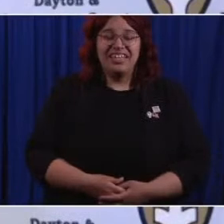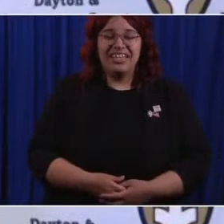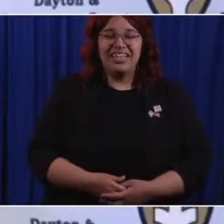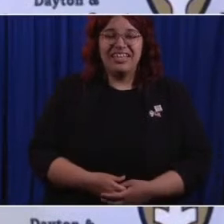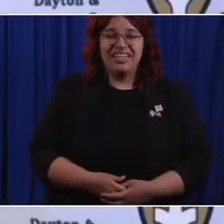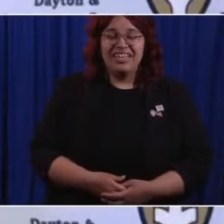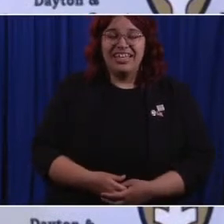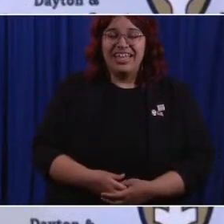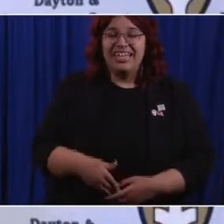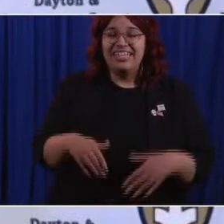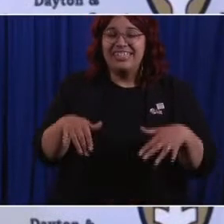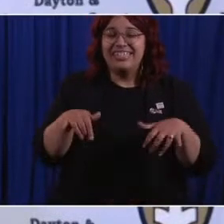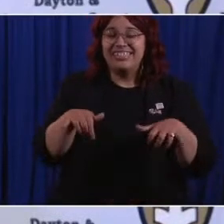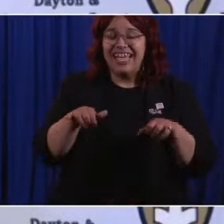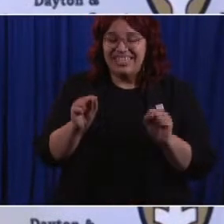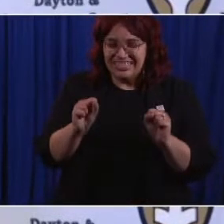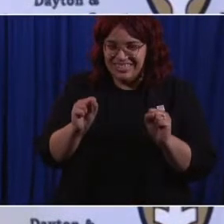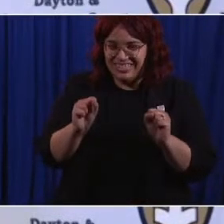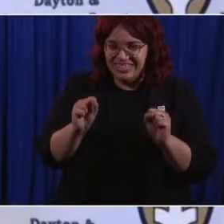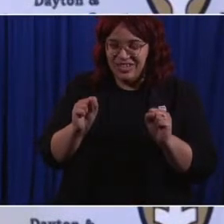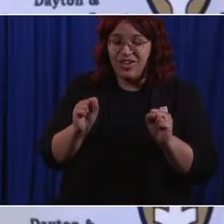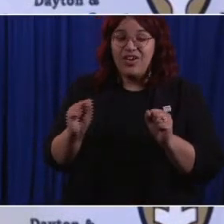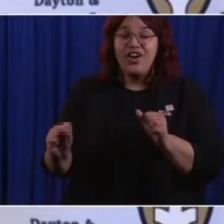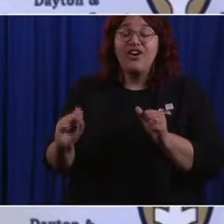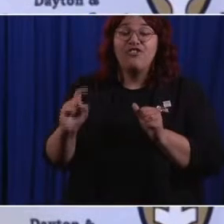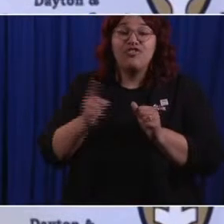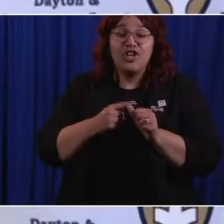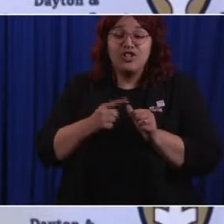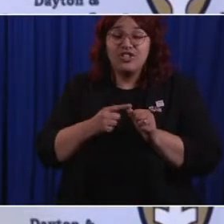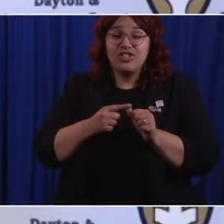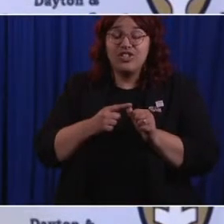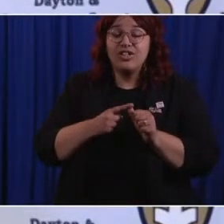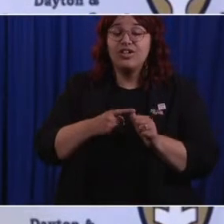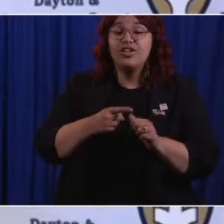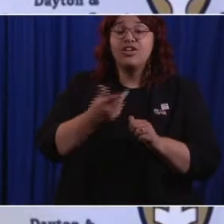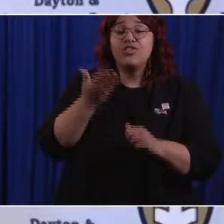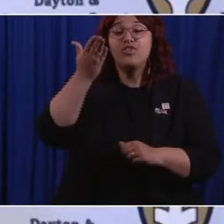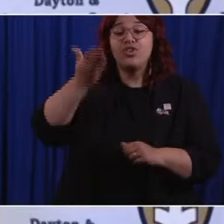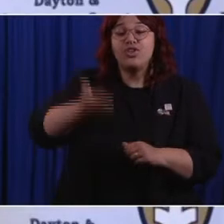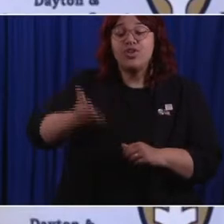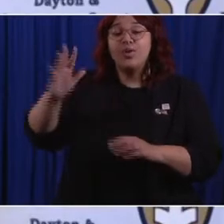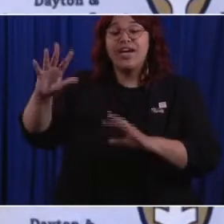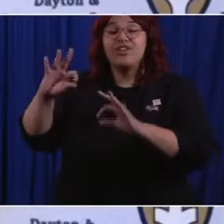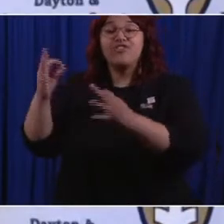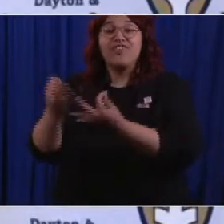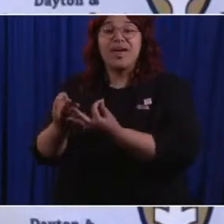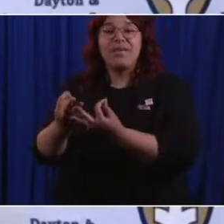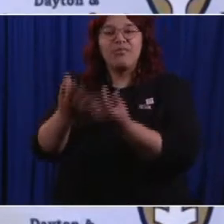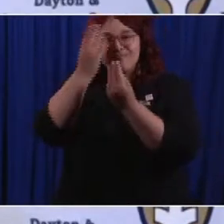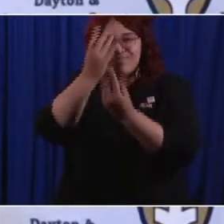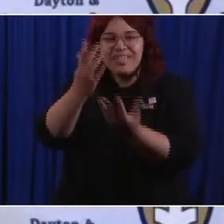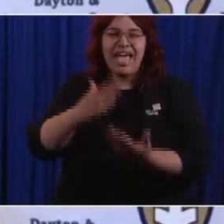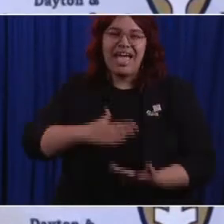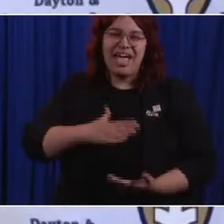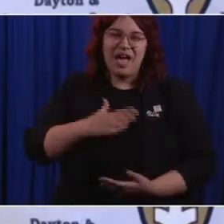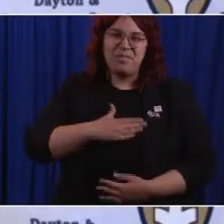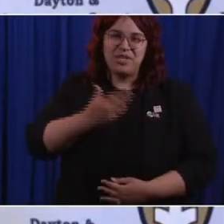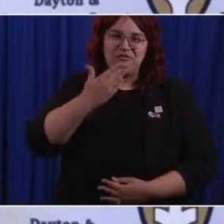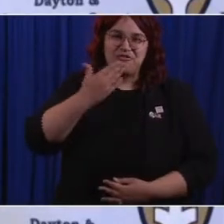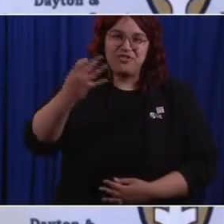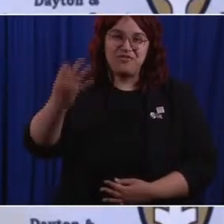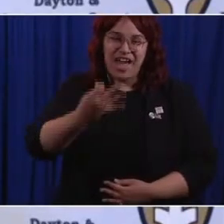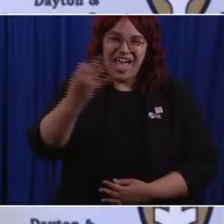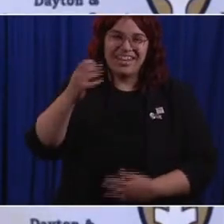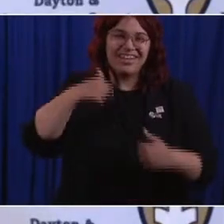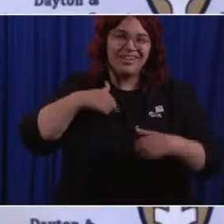and I apologize for that. First and foremost, I want to wish you and your family, the DeWine family, a happy Good Friday and a happy Easter weekend. Words